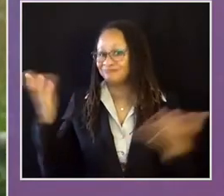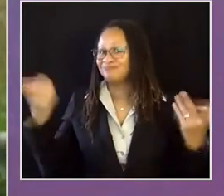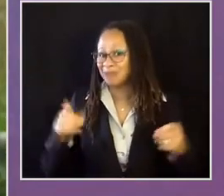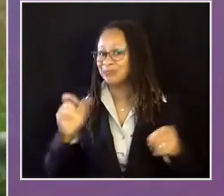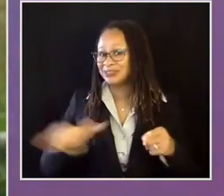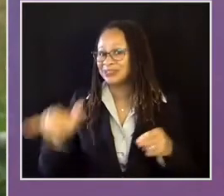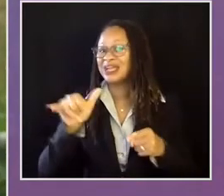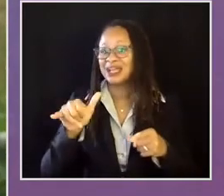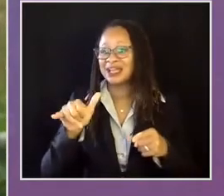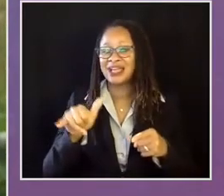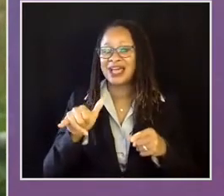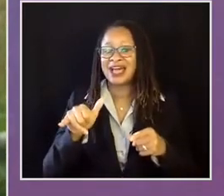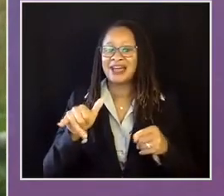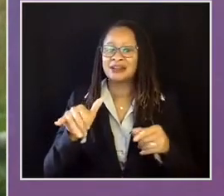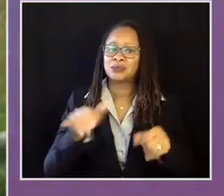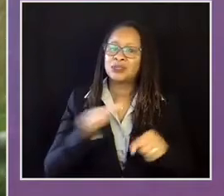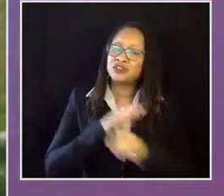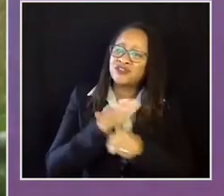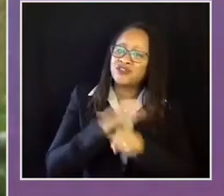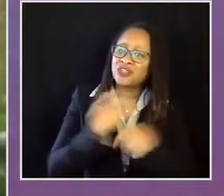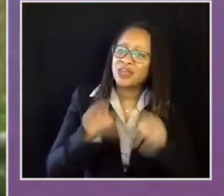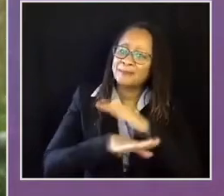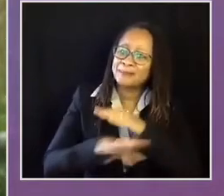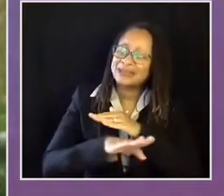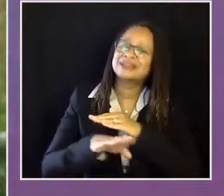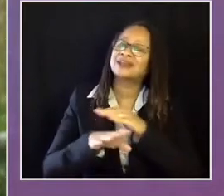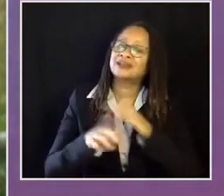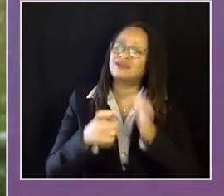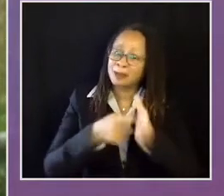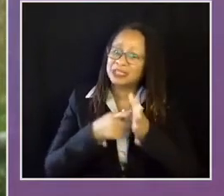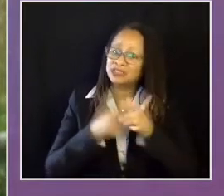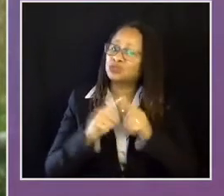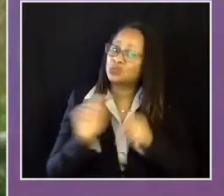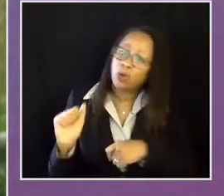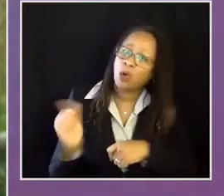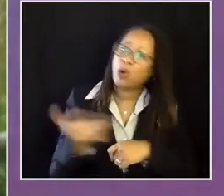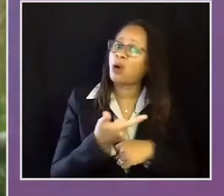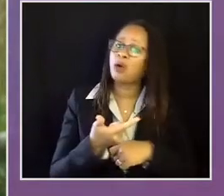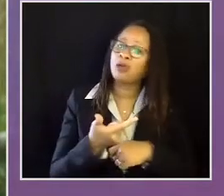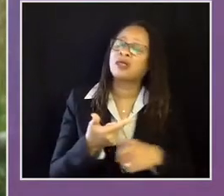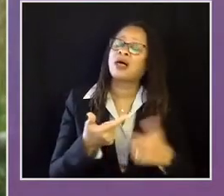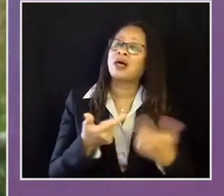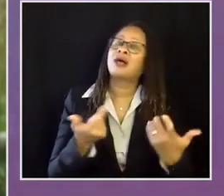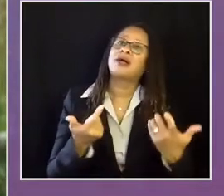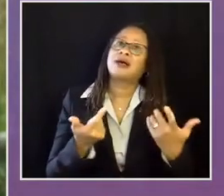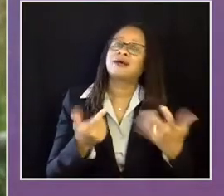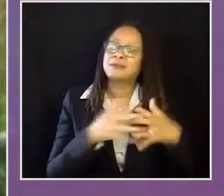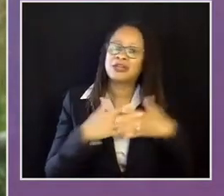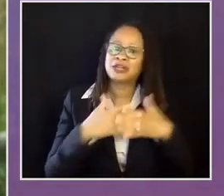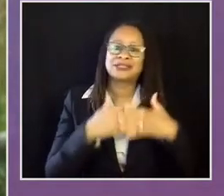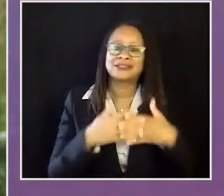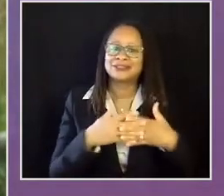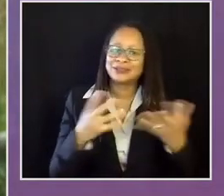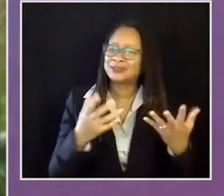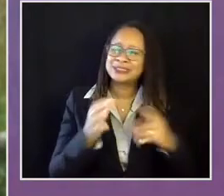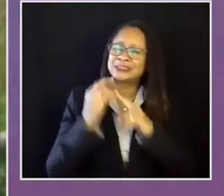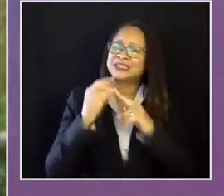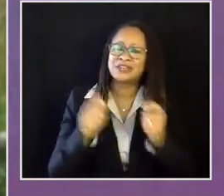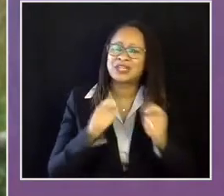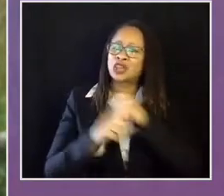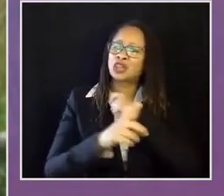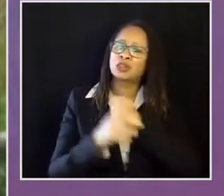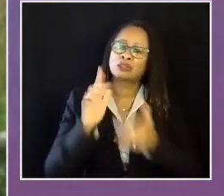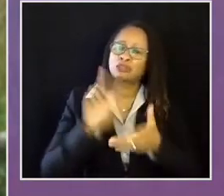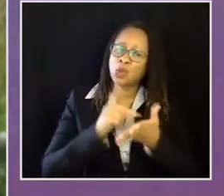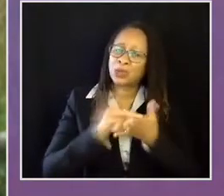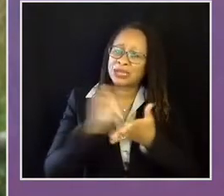Fulfilling this basic obligation to all Americans, especially in low-income white, black, brown, and Native American communities, who too